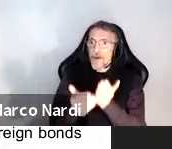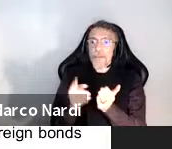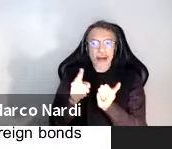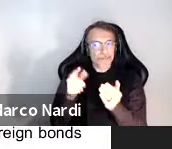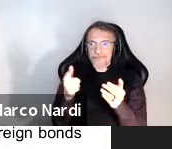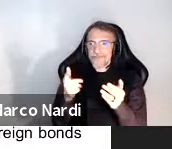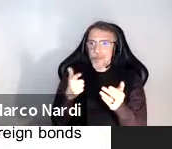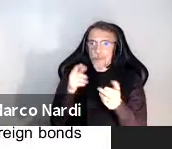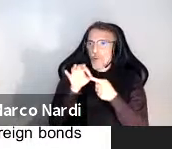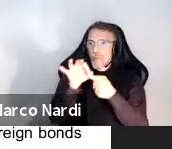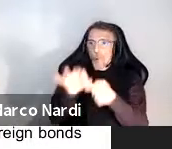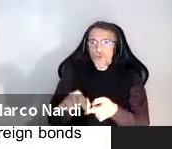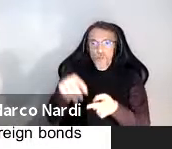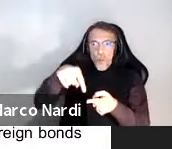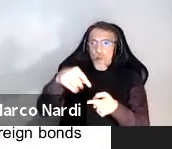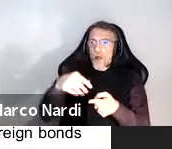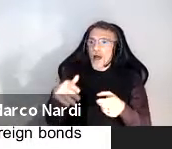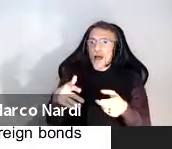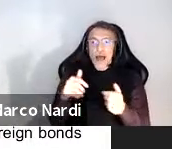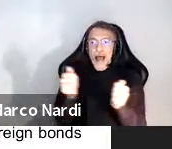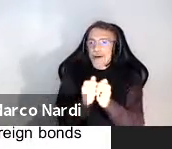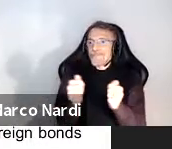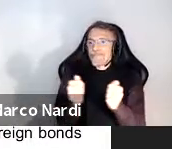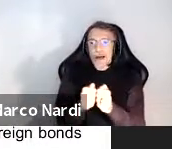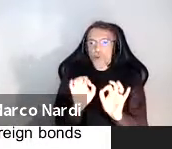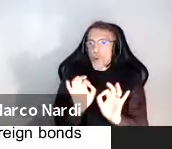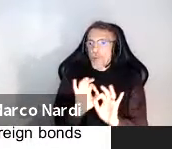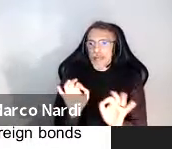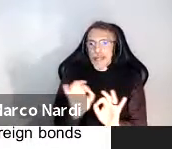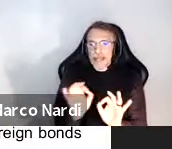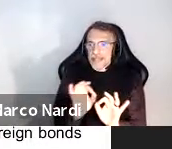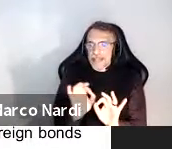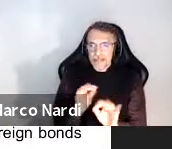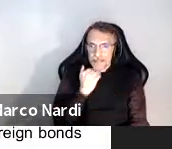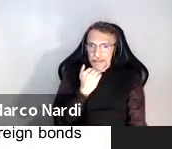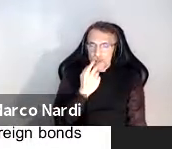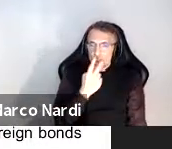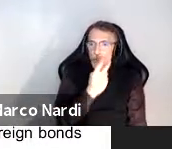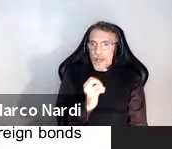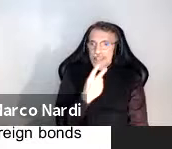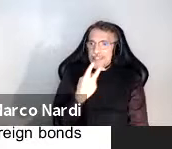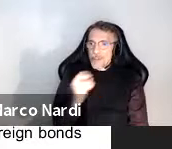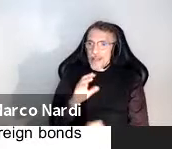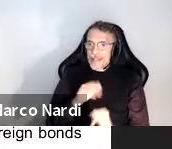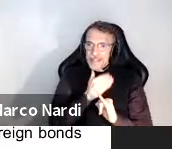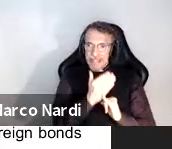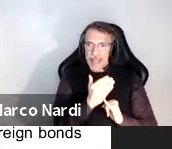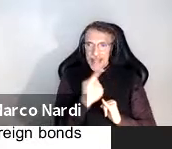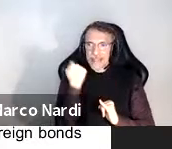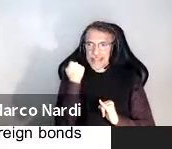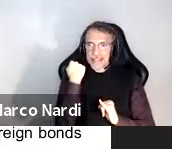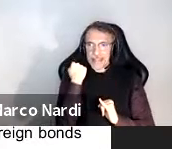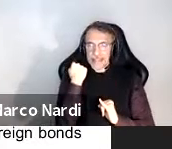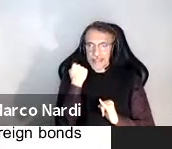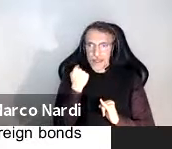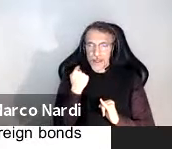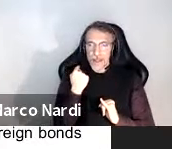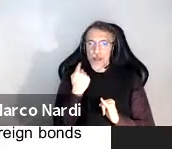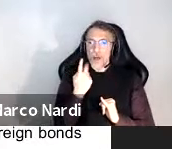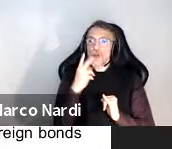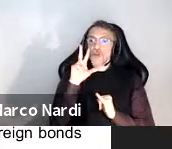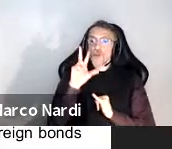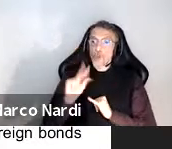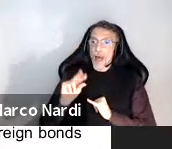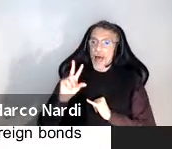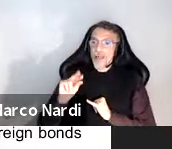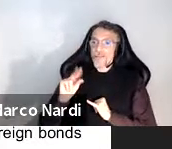at all. As a matter of fact, by the end of 2020, out of the 12 billion that they